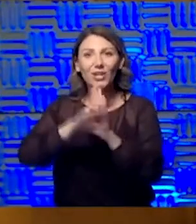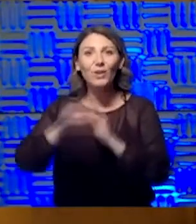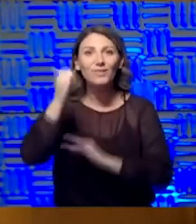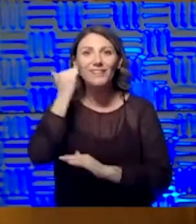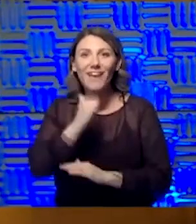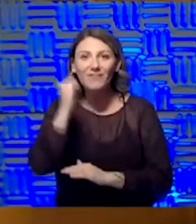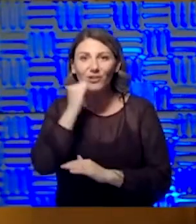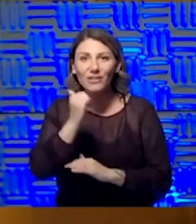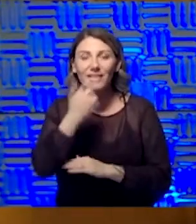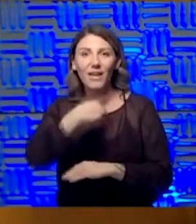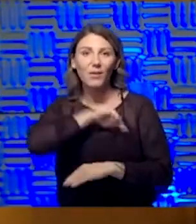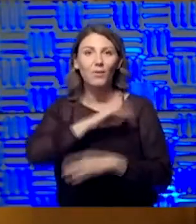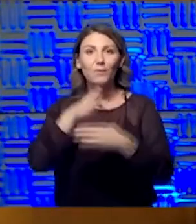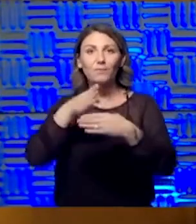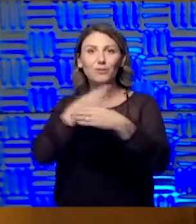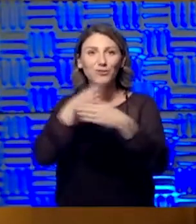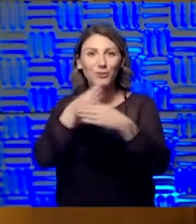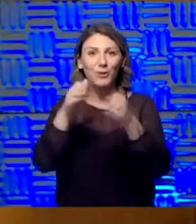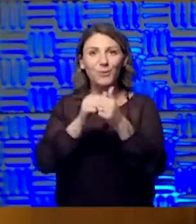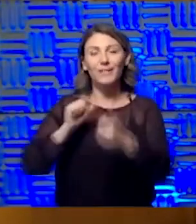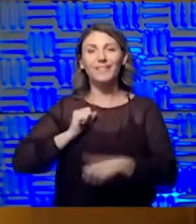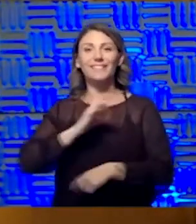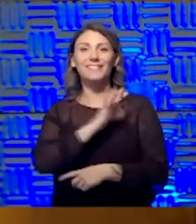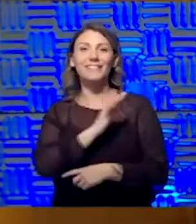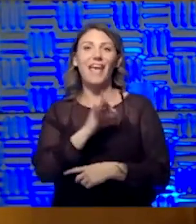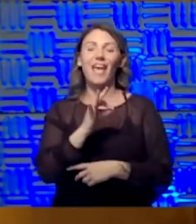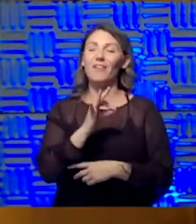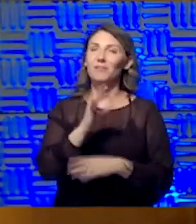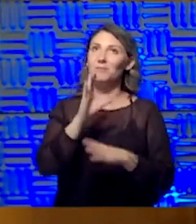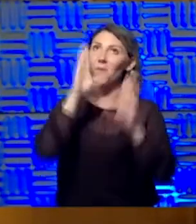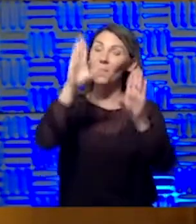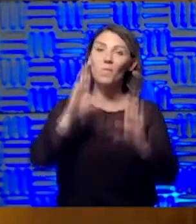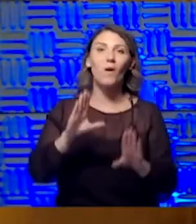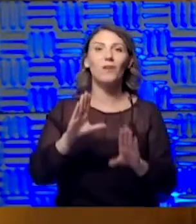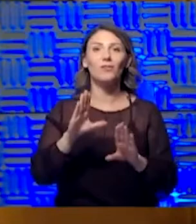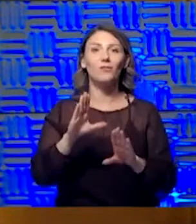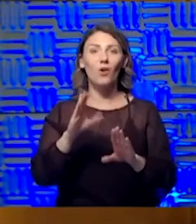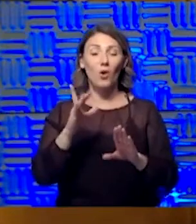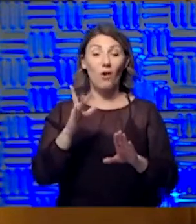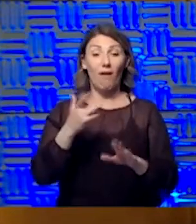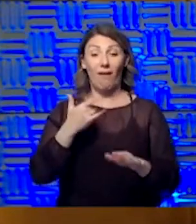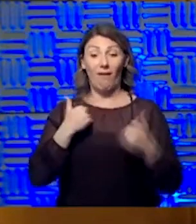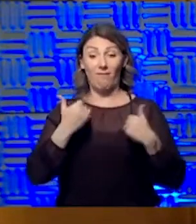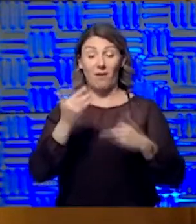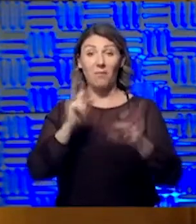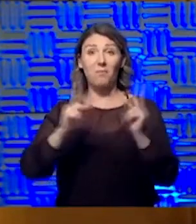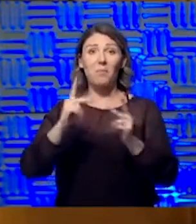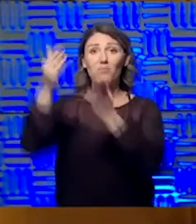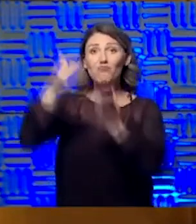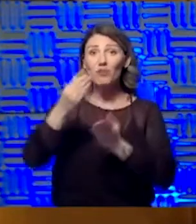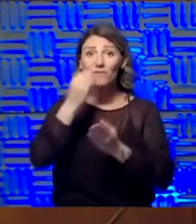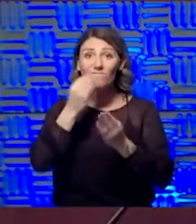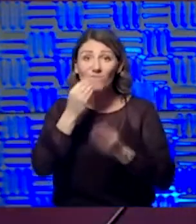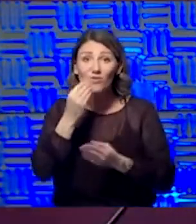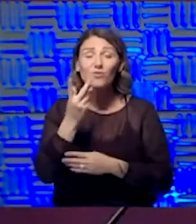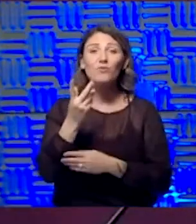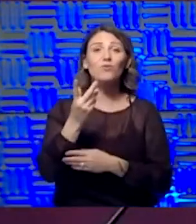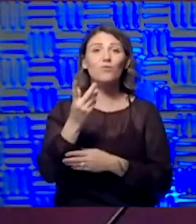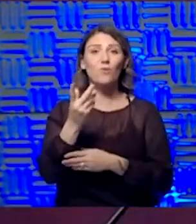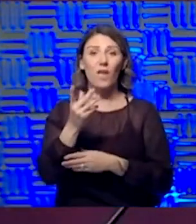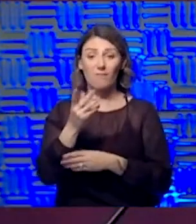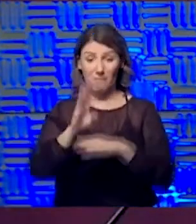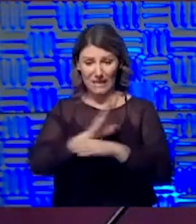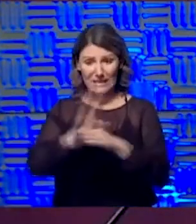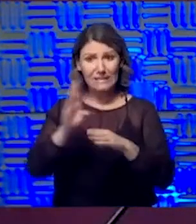with our staff, which have just been so well received. We've got reach outs from folks bringing food in. We've got corporations that are providing free food. I